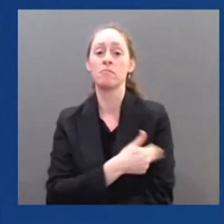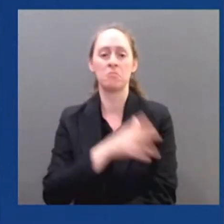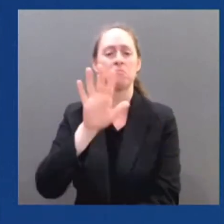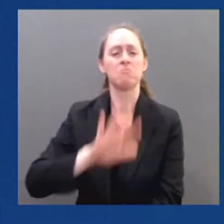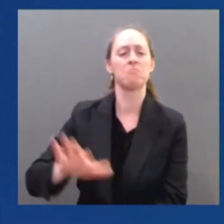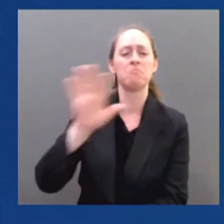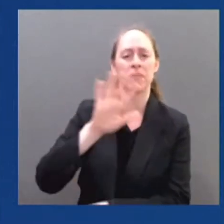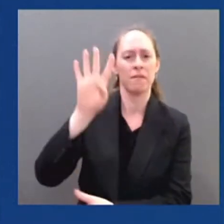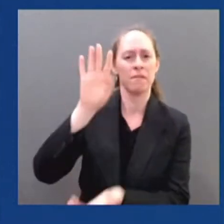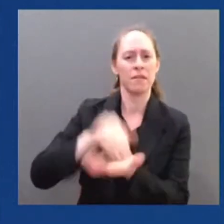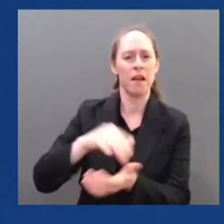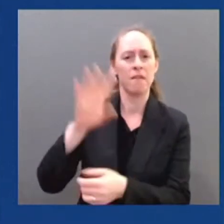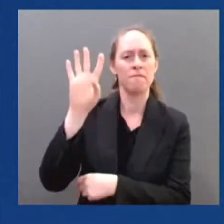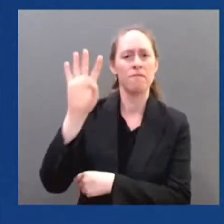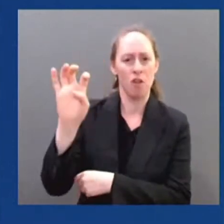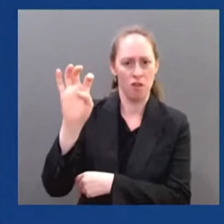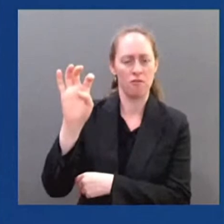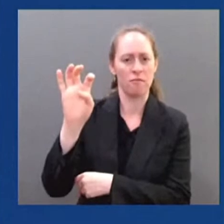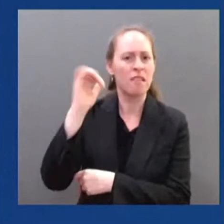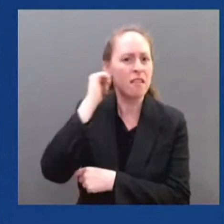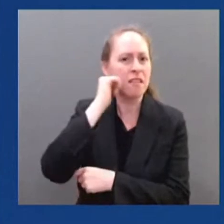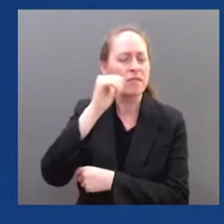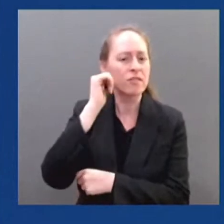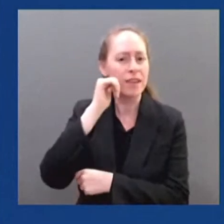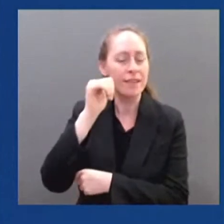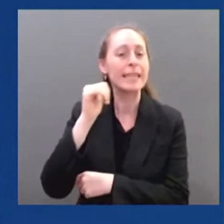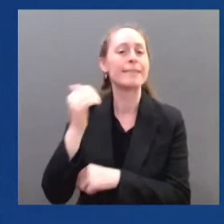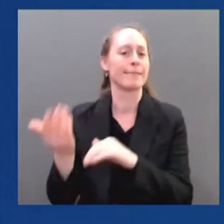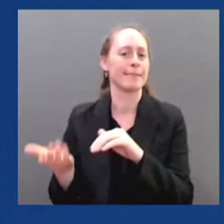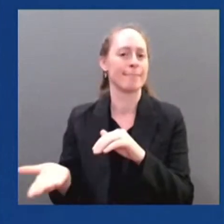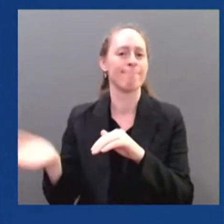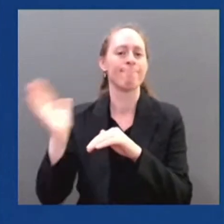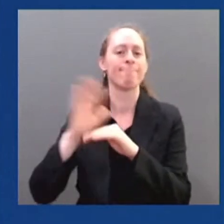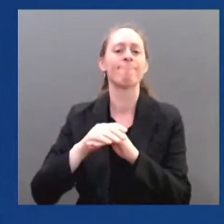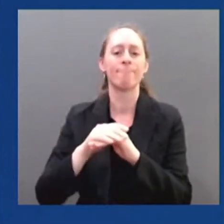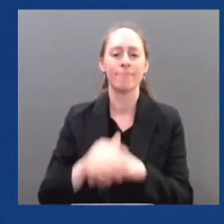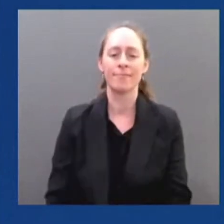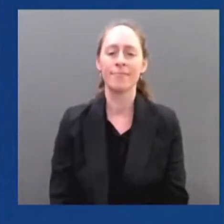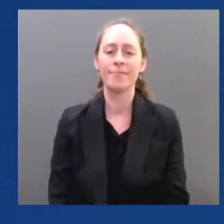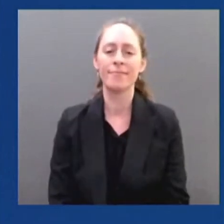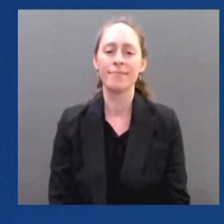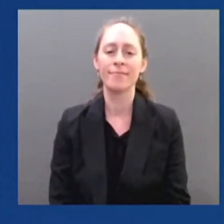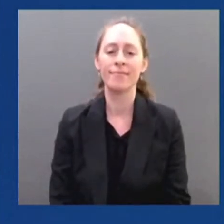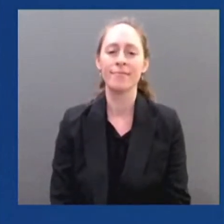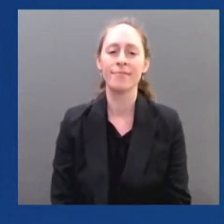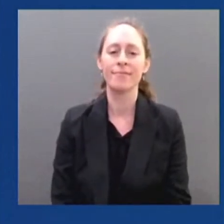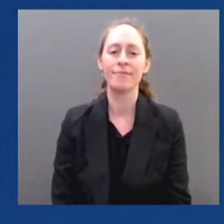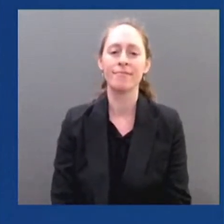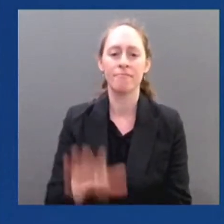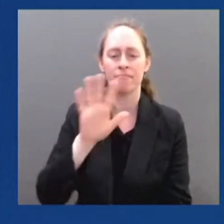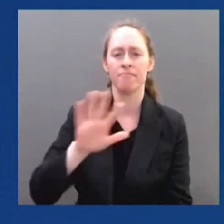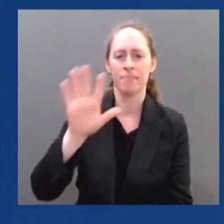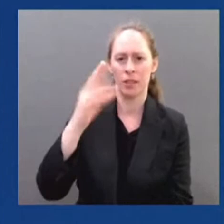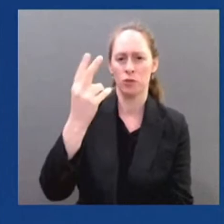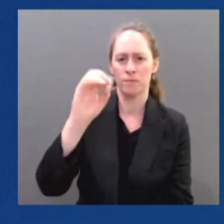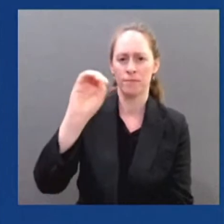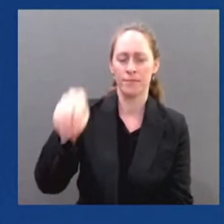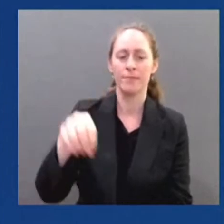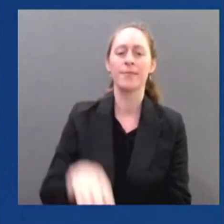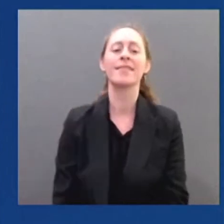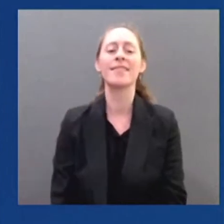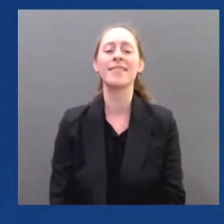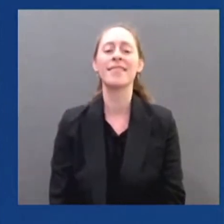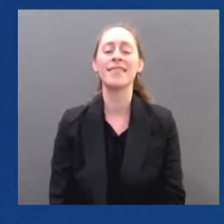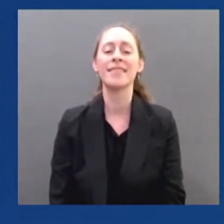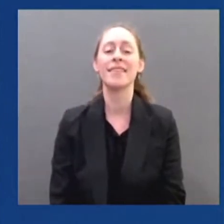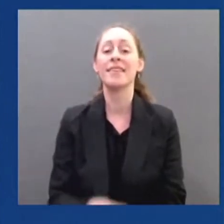prior week. And as Dr. John noted, the 7-day average of daily deaths is about 250 per day, which is a decrease of